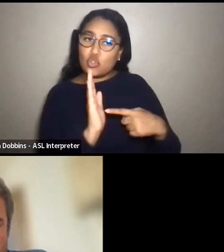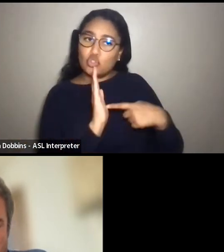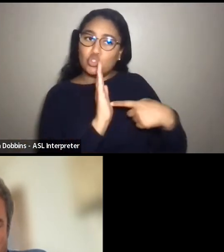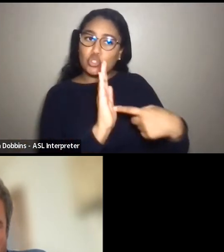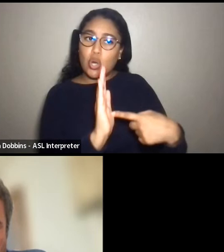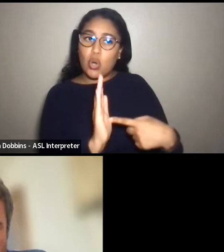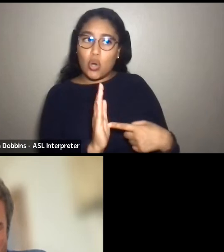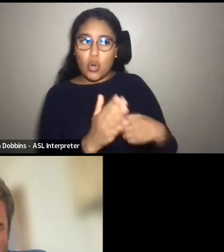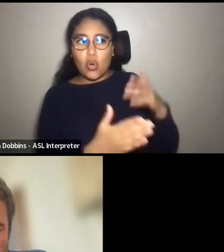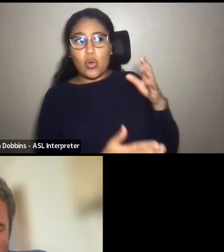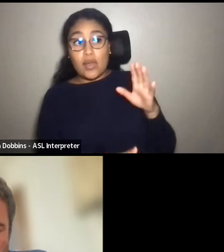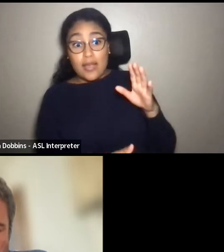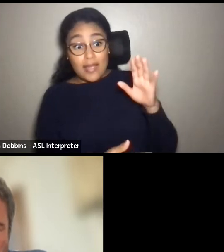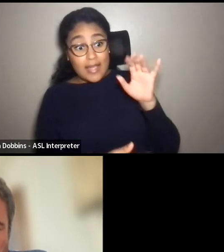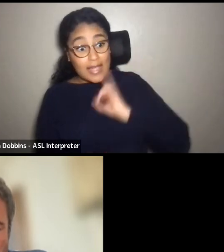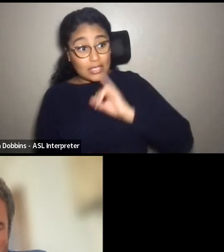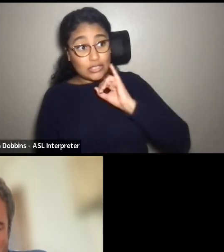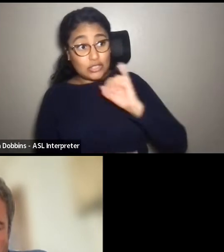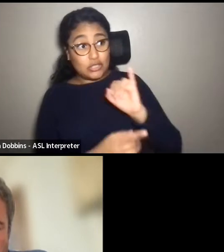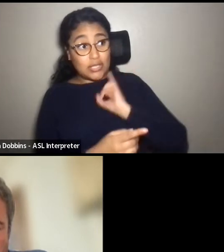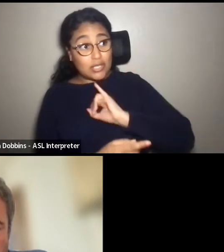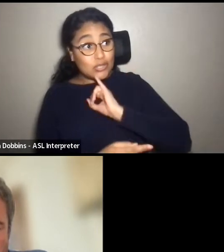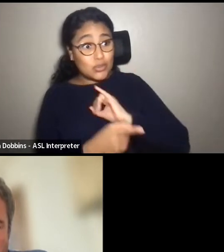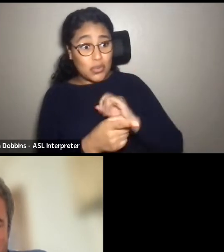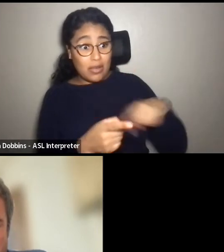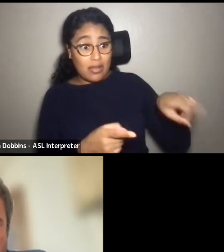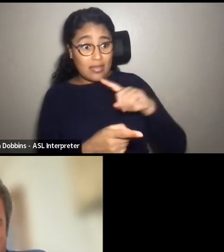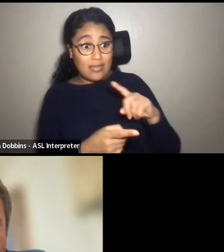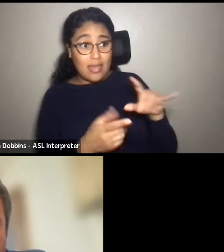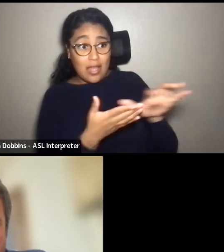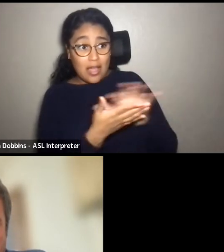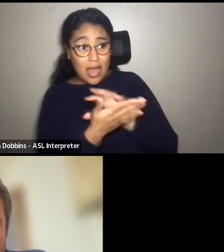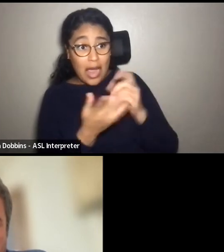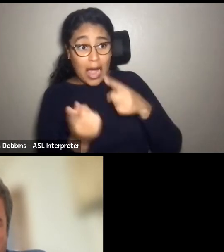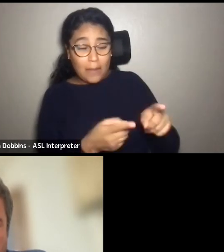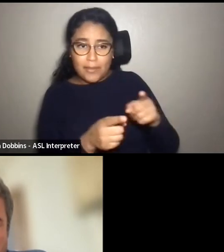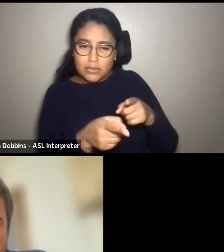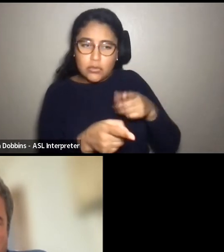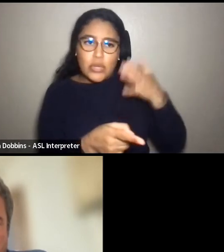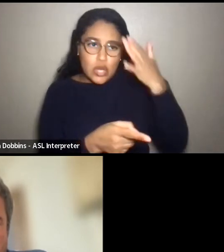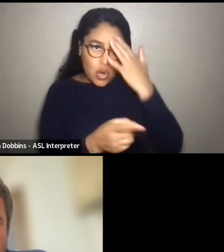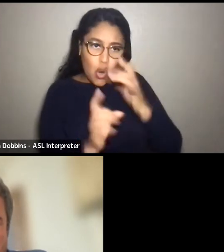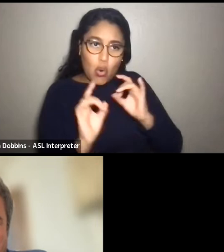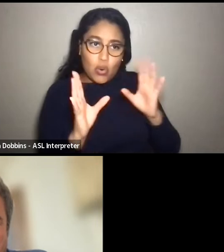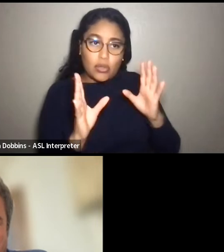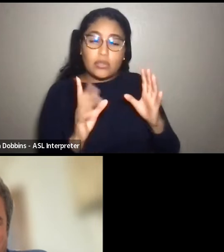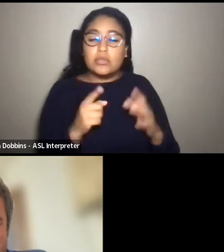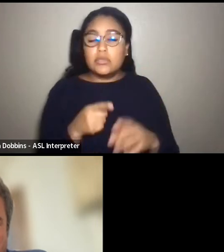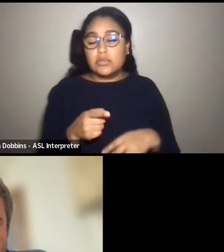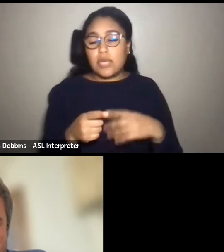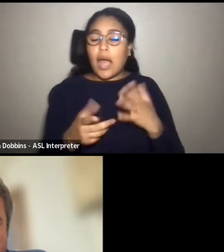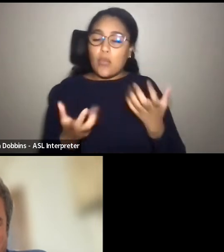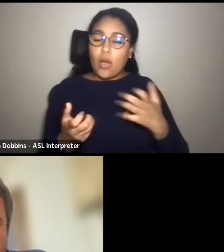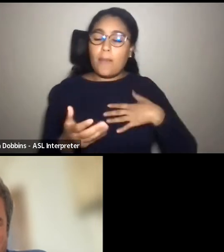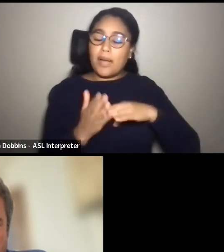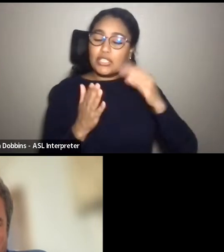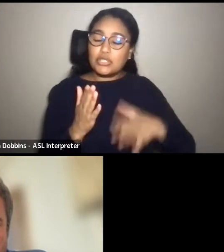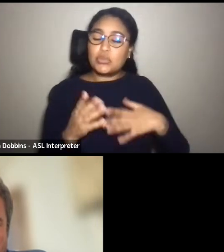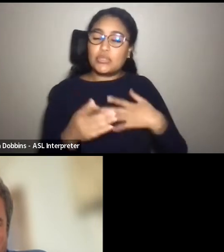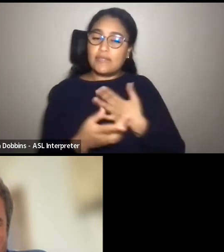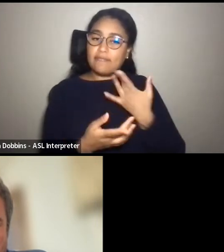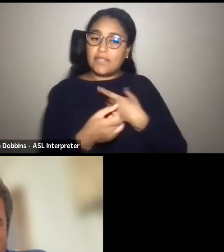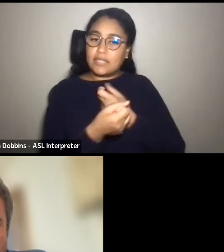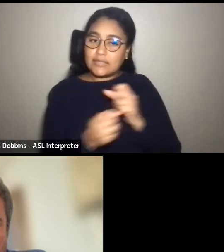my children and others that they can feel safe at school. Also, I urge the district to create and share a plan with parents